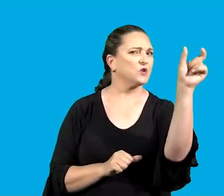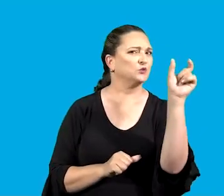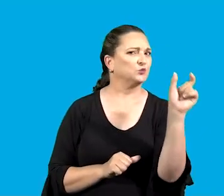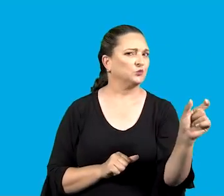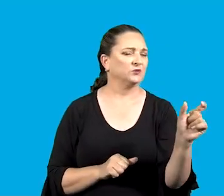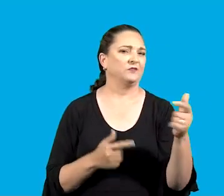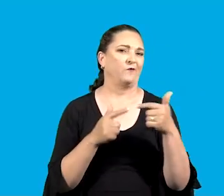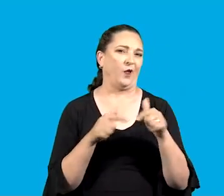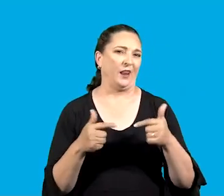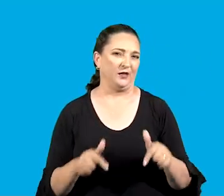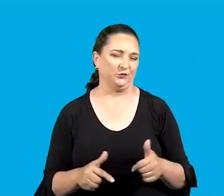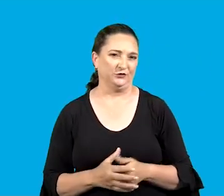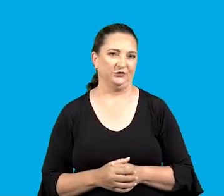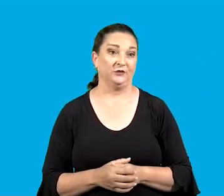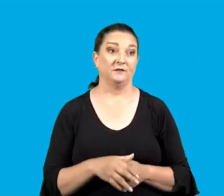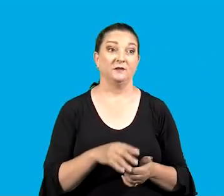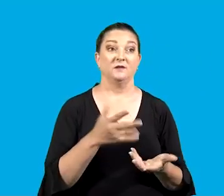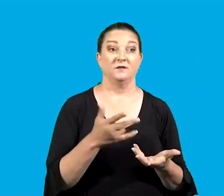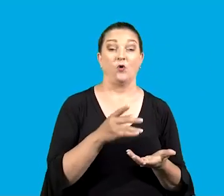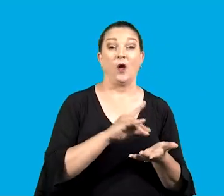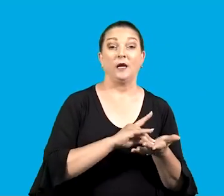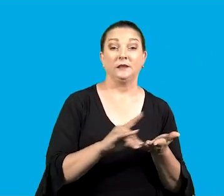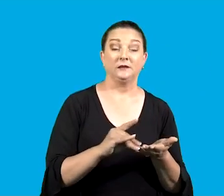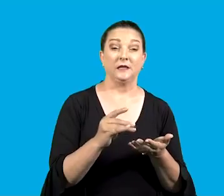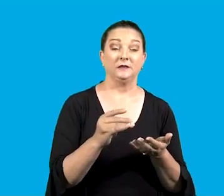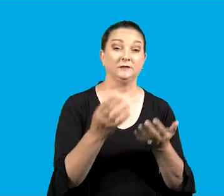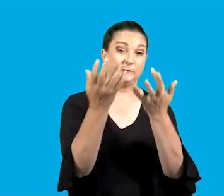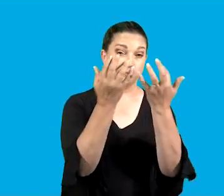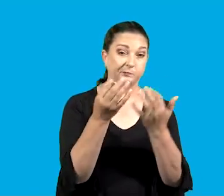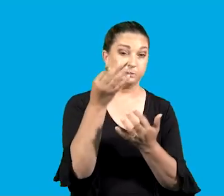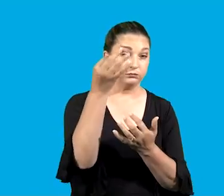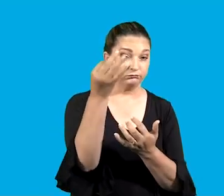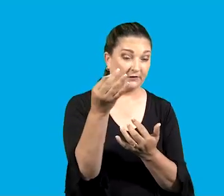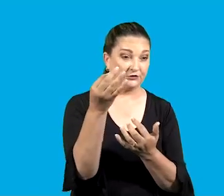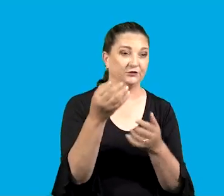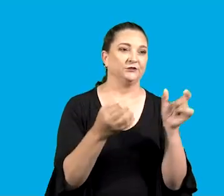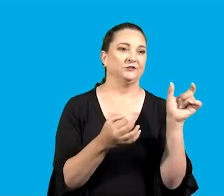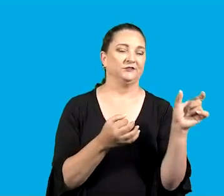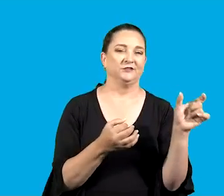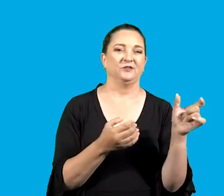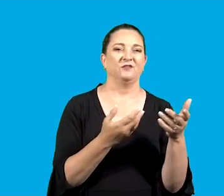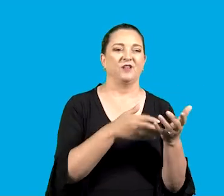and language recap: cash budget and the projected statement of comprehensive income.